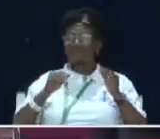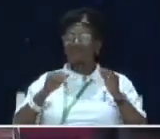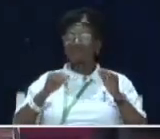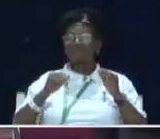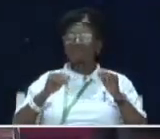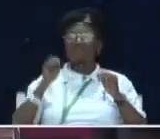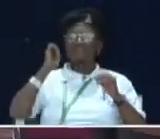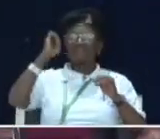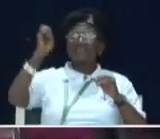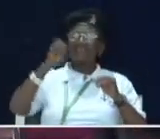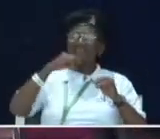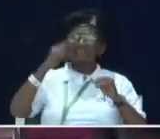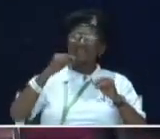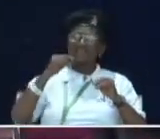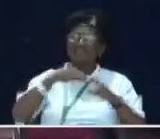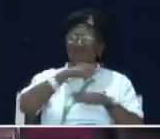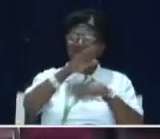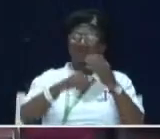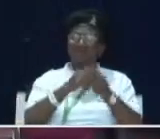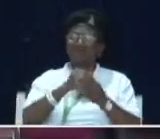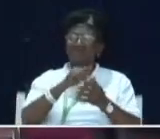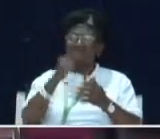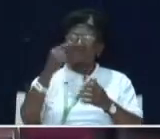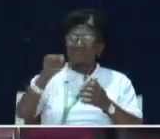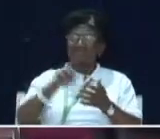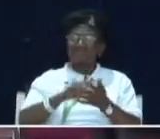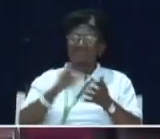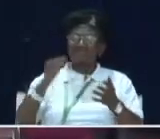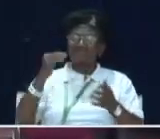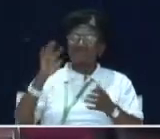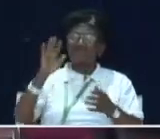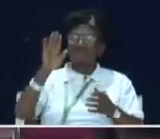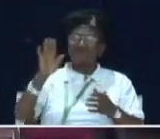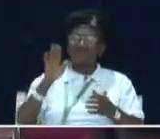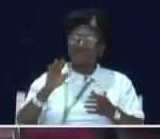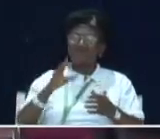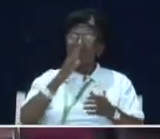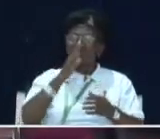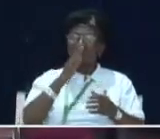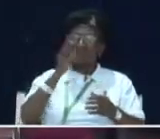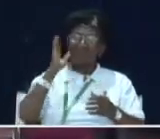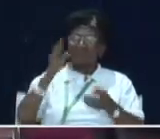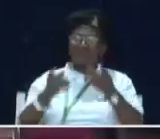He said, all the children of your mother, they will come and bow down before you.